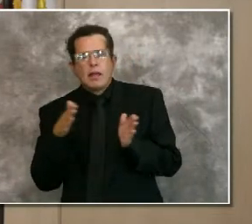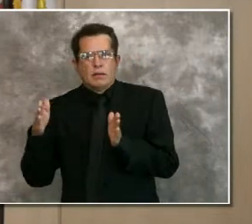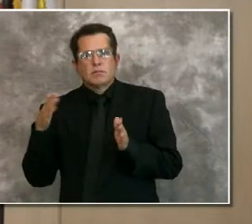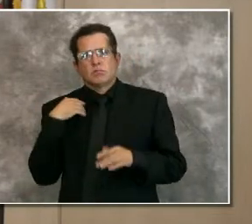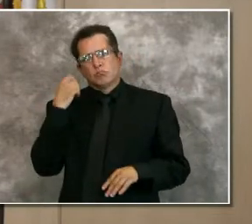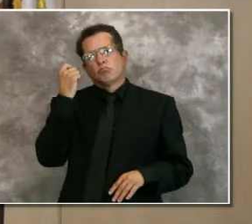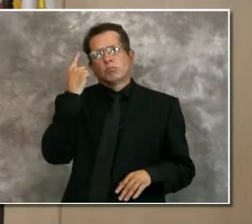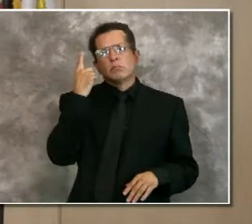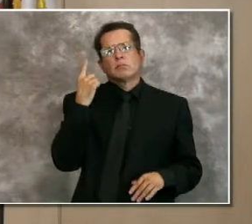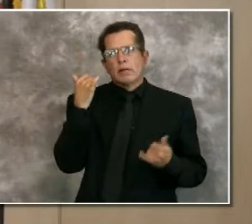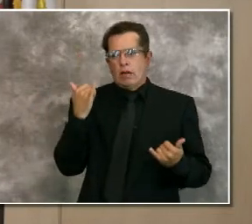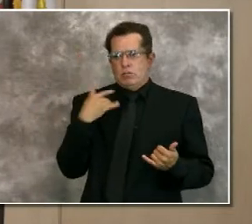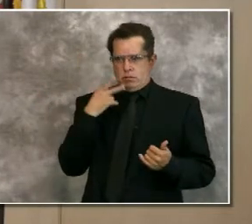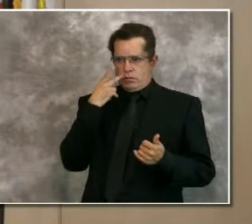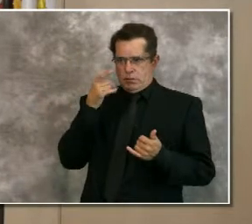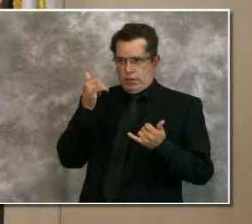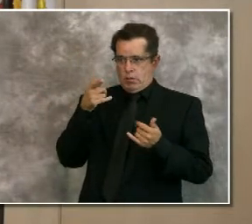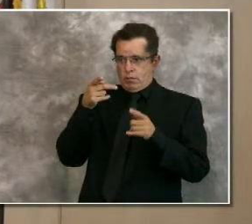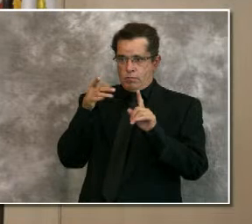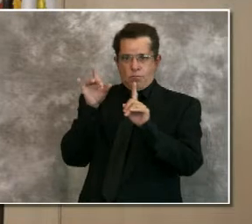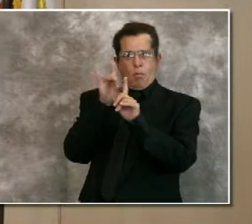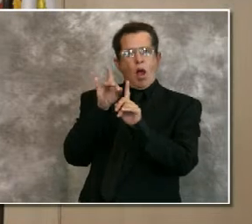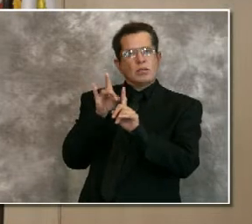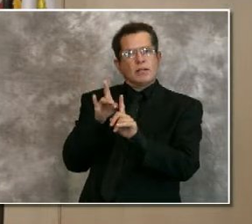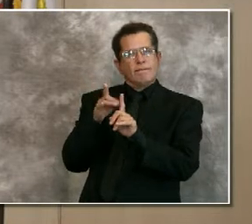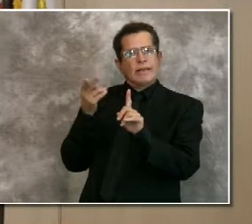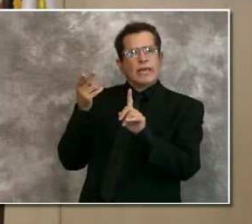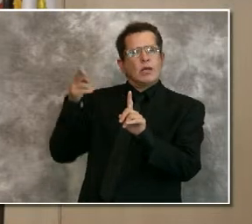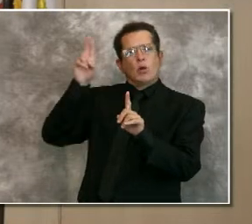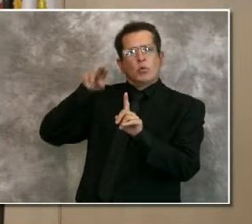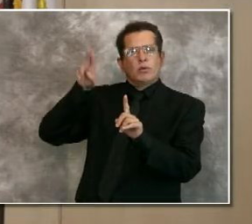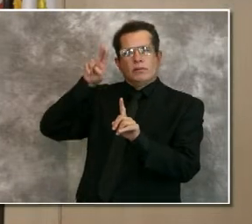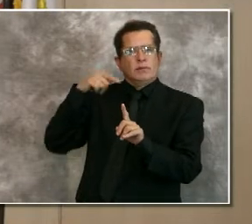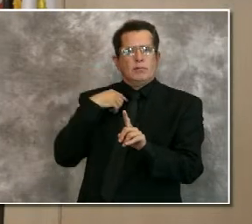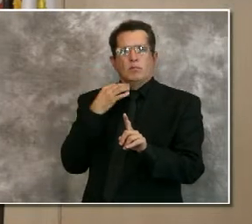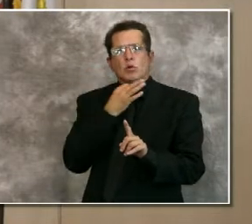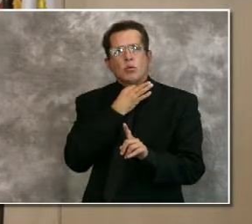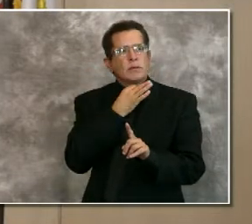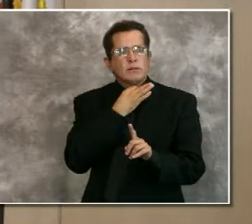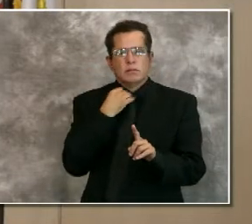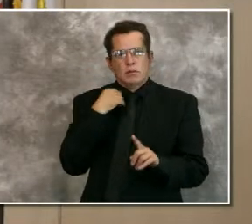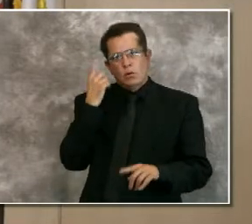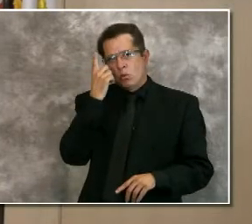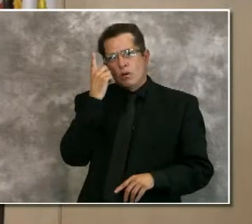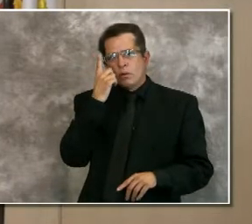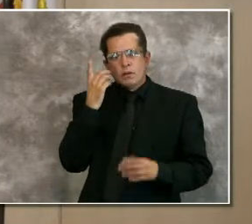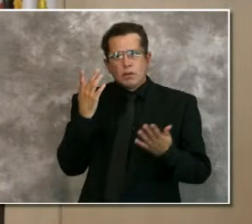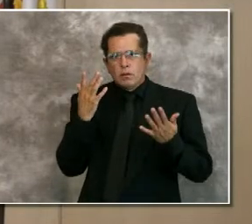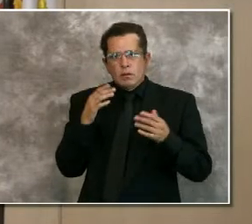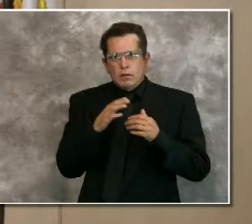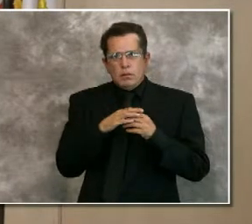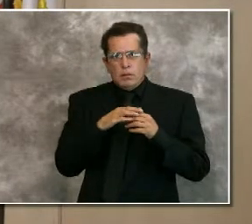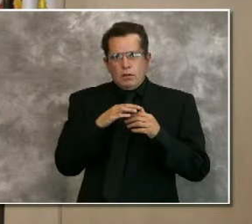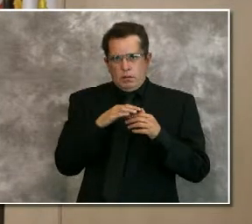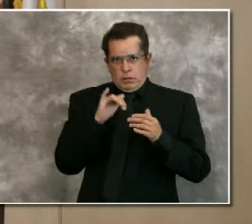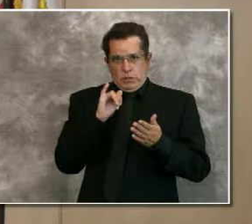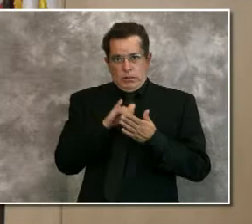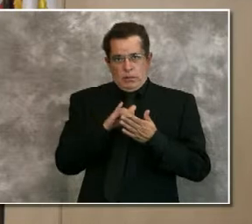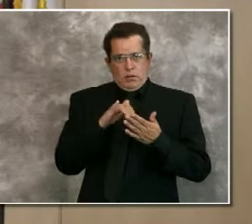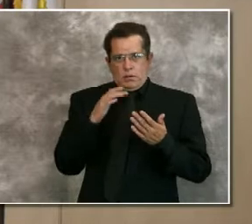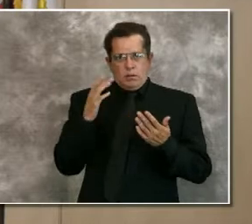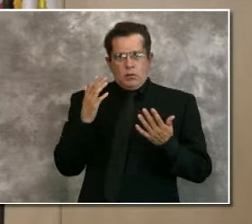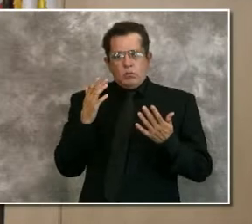really steadily increasing. I guess I'm wondering, is part of the challenge here that,